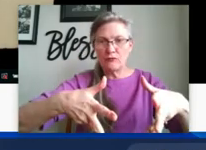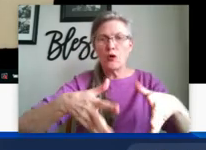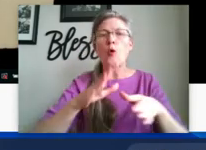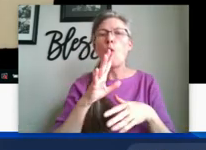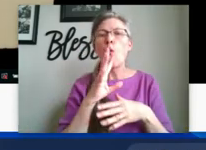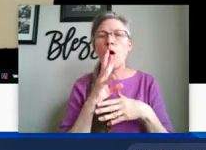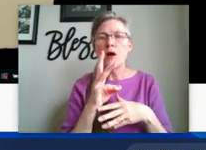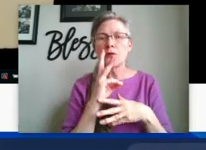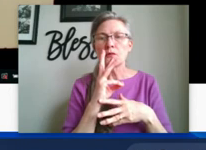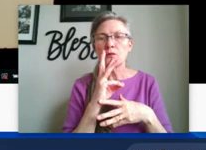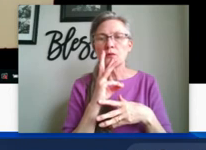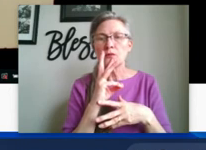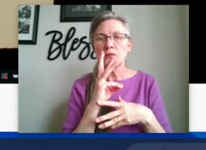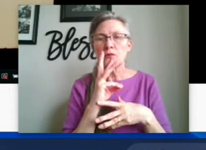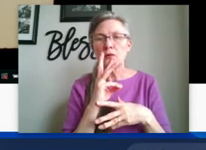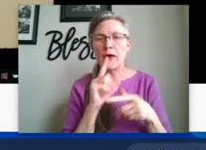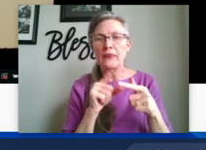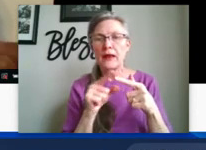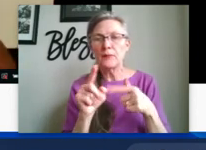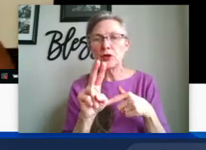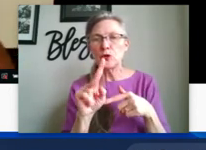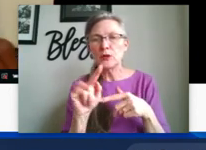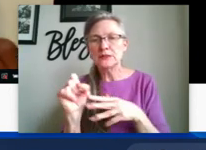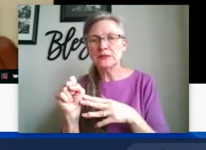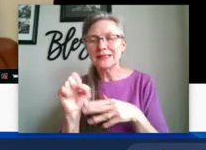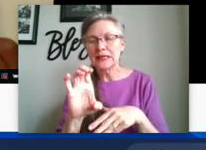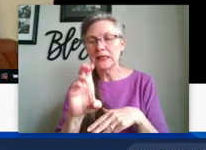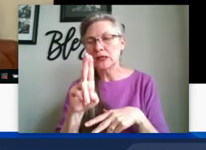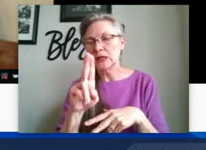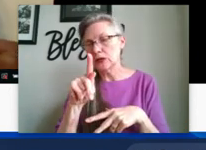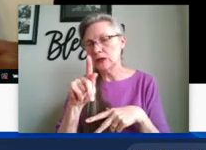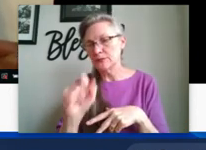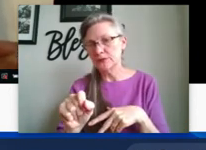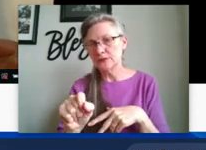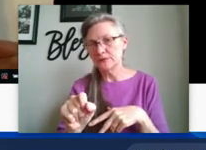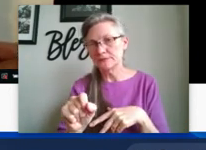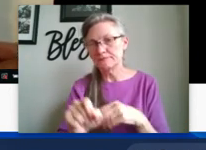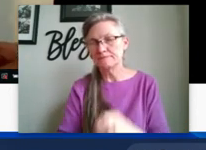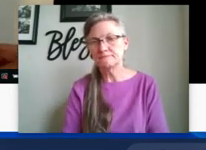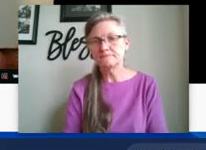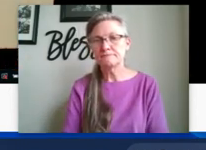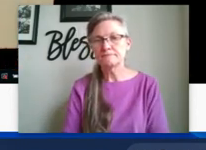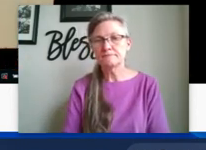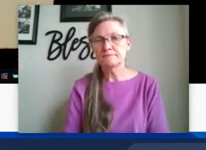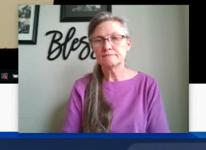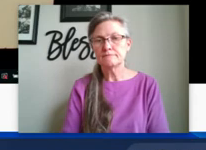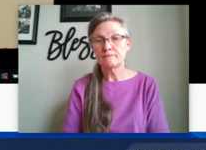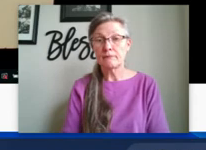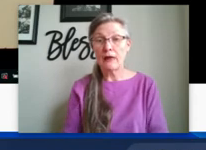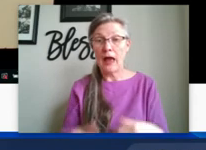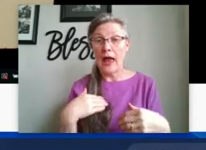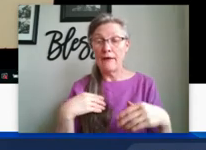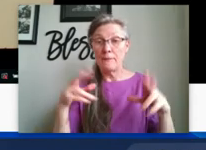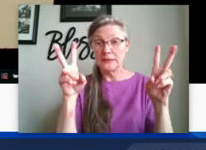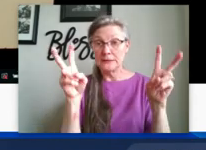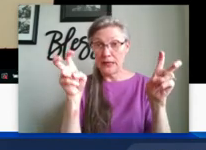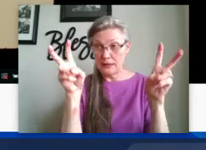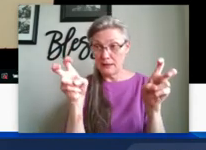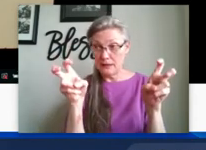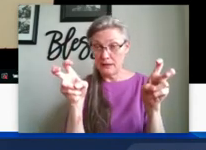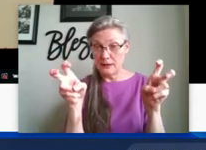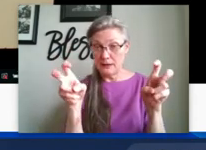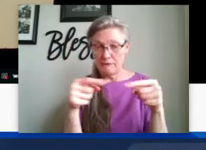water, and then I'll put my units in cups. So now I've got my title of my line